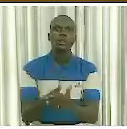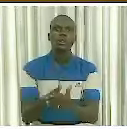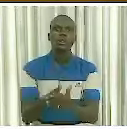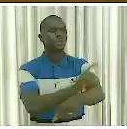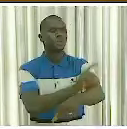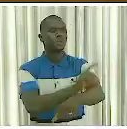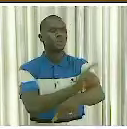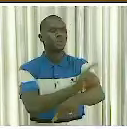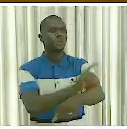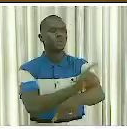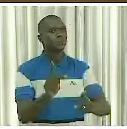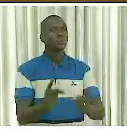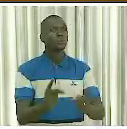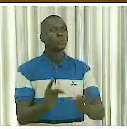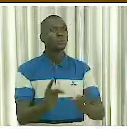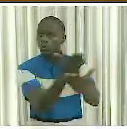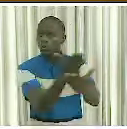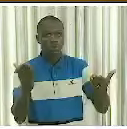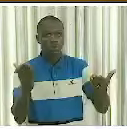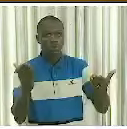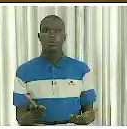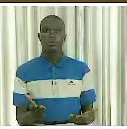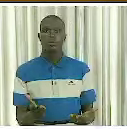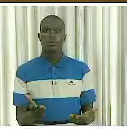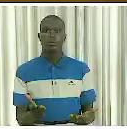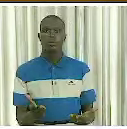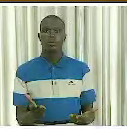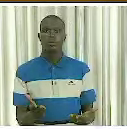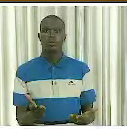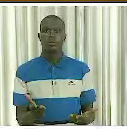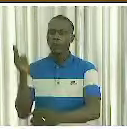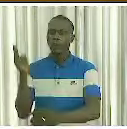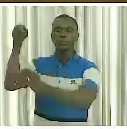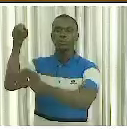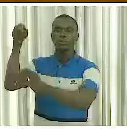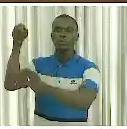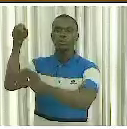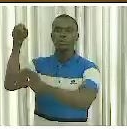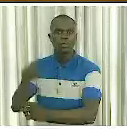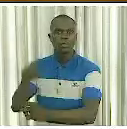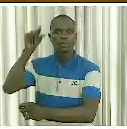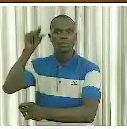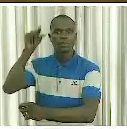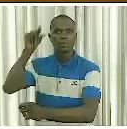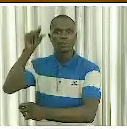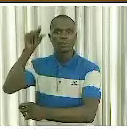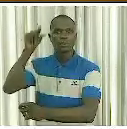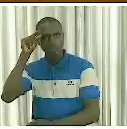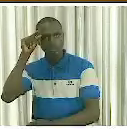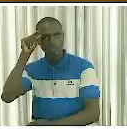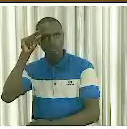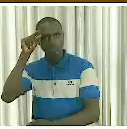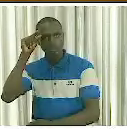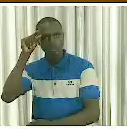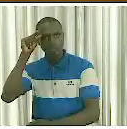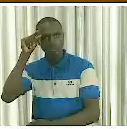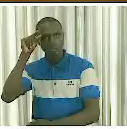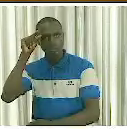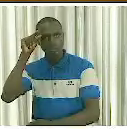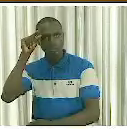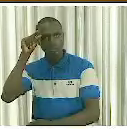country and una all within at the fourth estate for join the government of Salon. This is an important thing for state